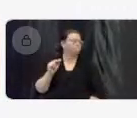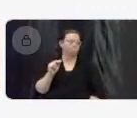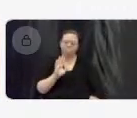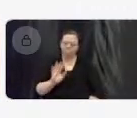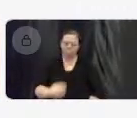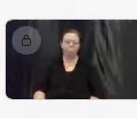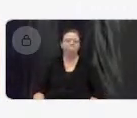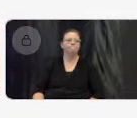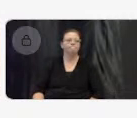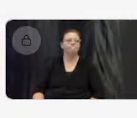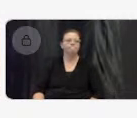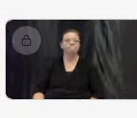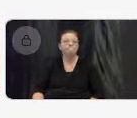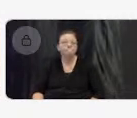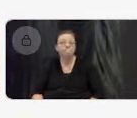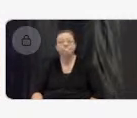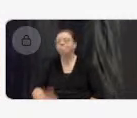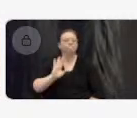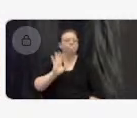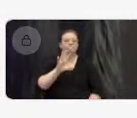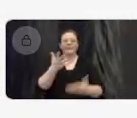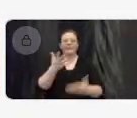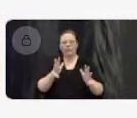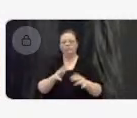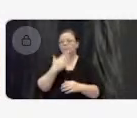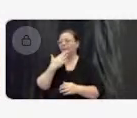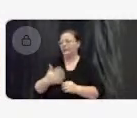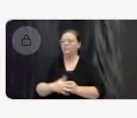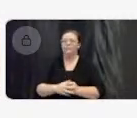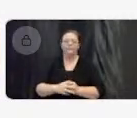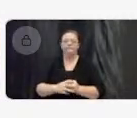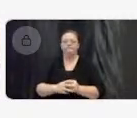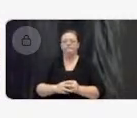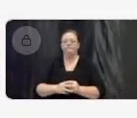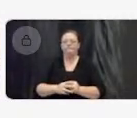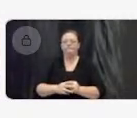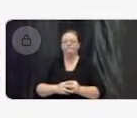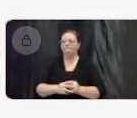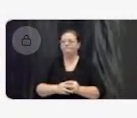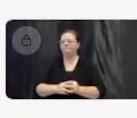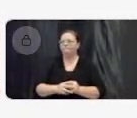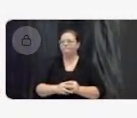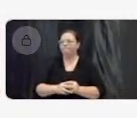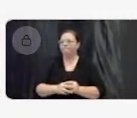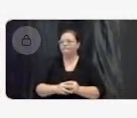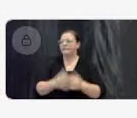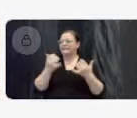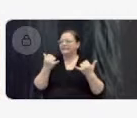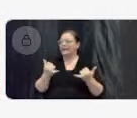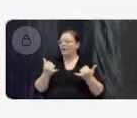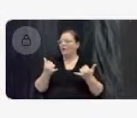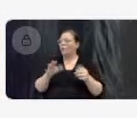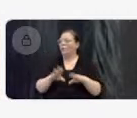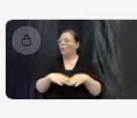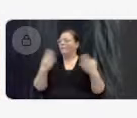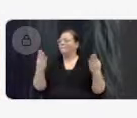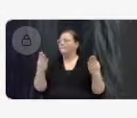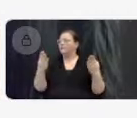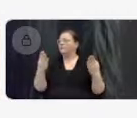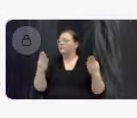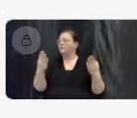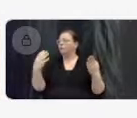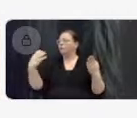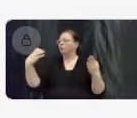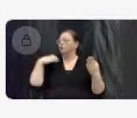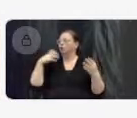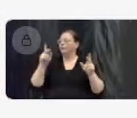all. Pardon? No, that'd be all. Thank you, sir. I guess I'm going to, at this time, open it up to any chairperson